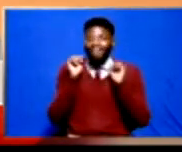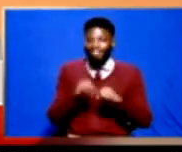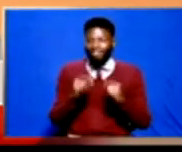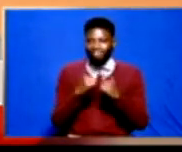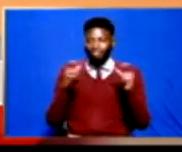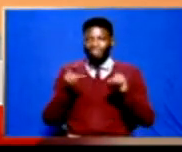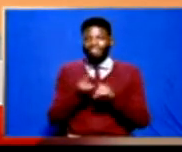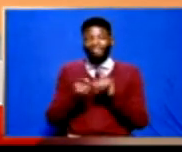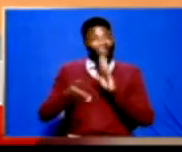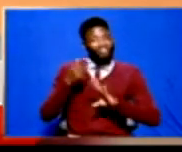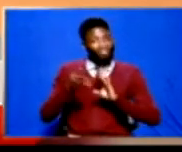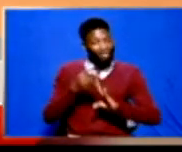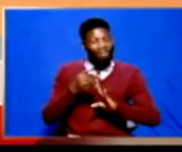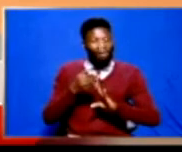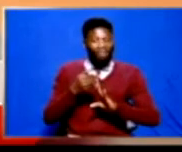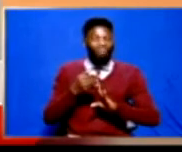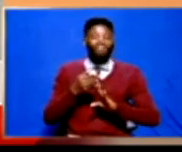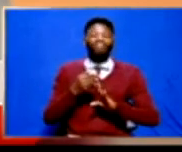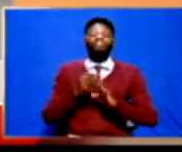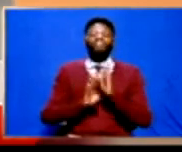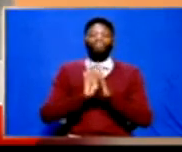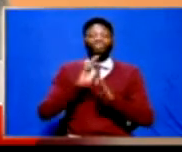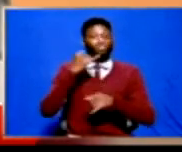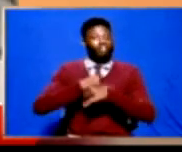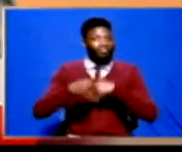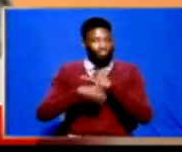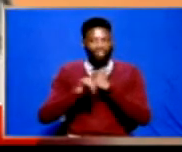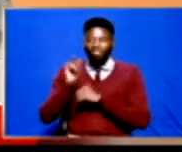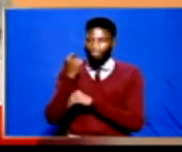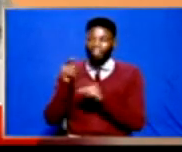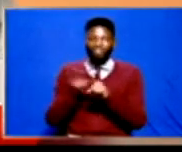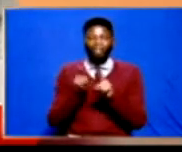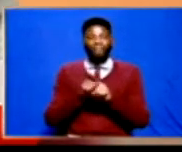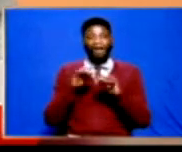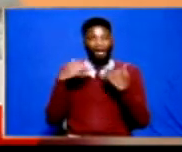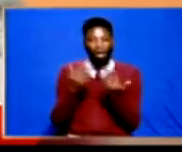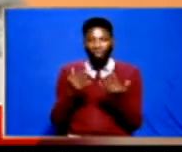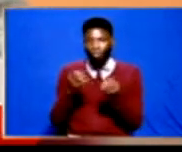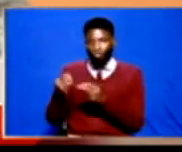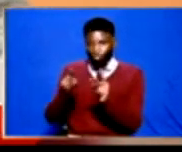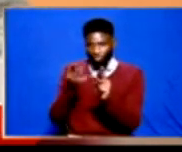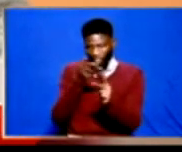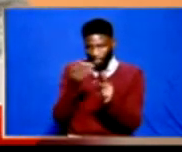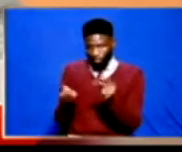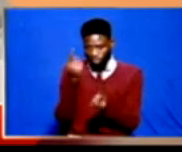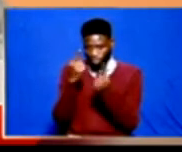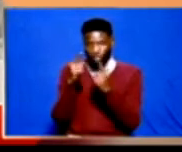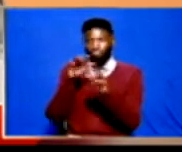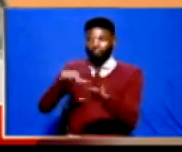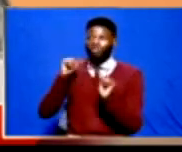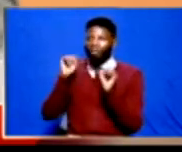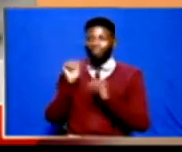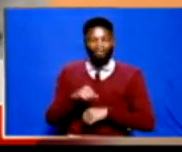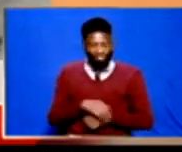accelerate infrastructural development here in Kenya, and how to tap into the opportunities that come by. Well, my name